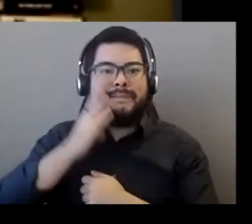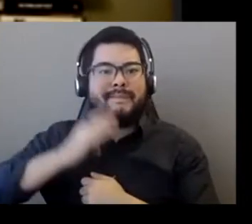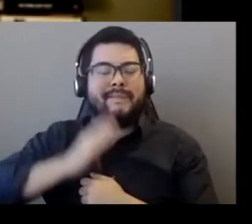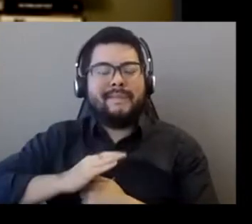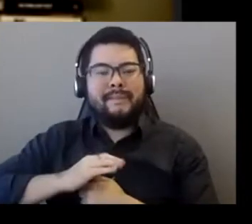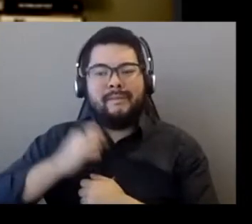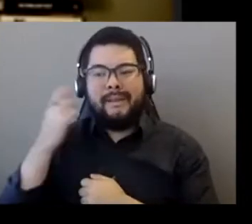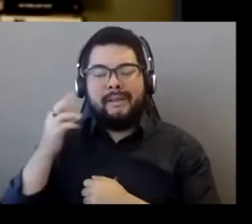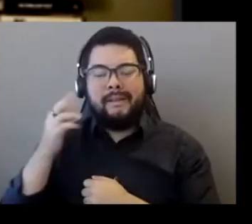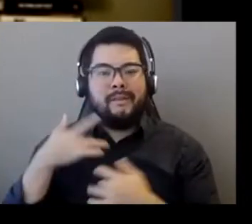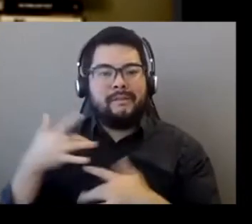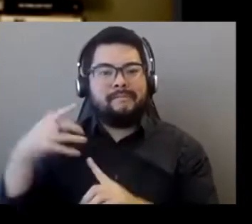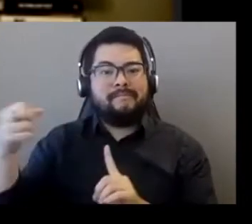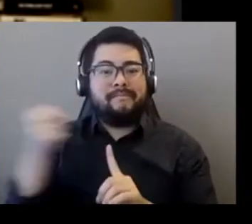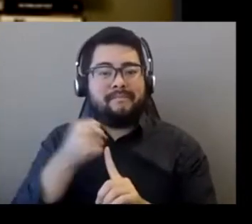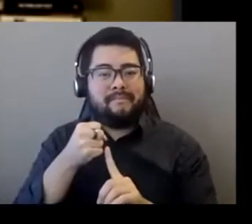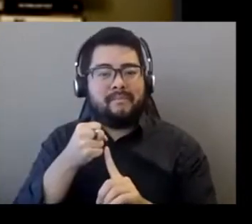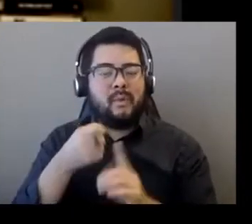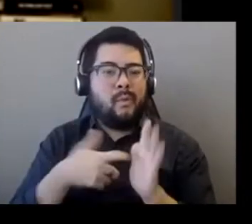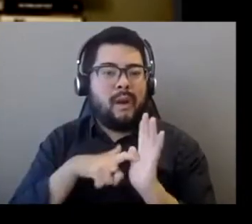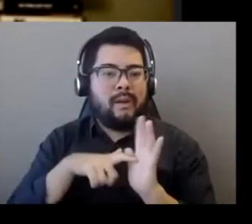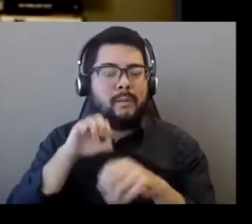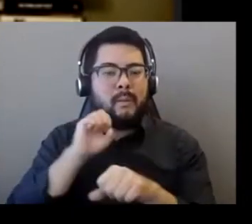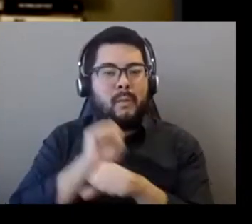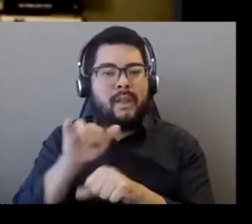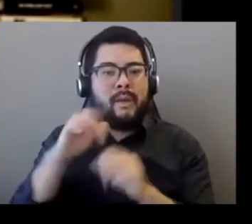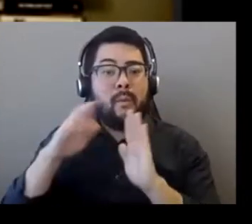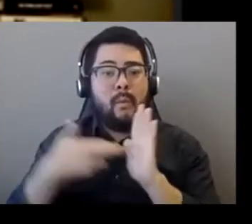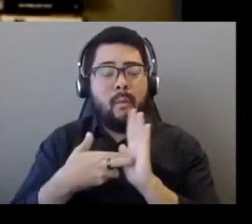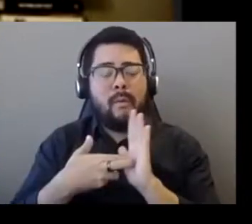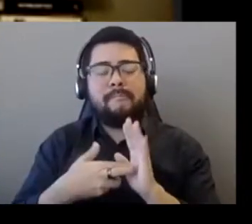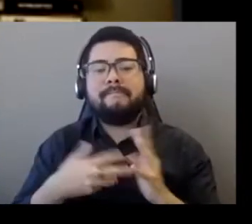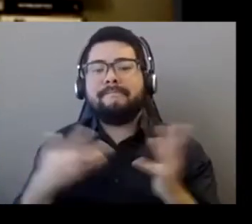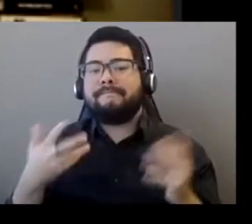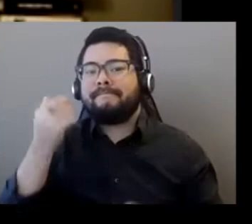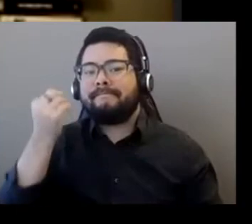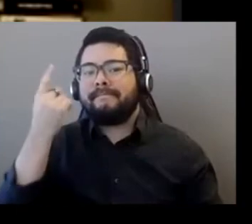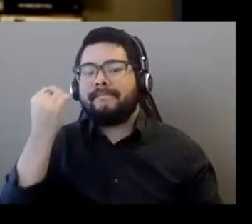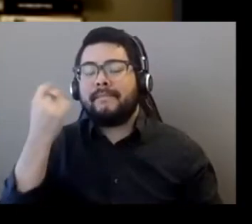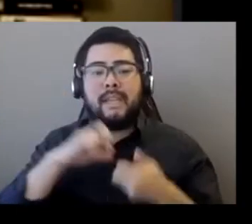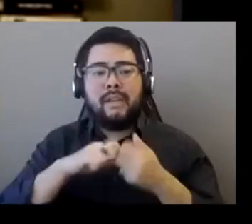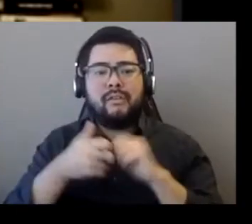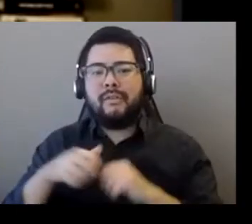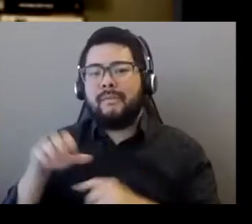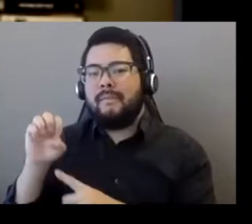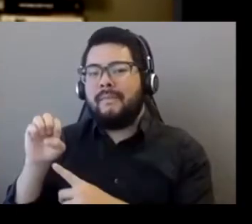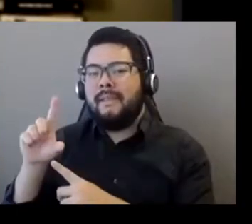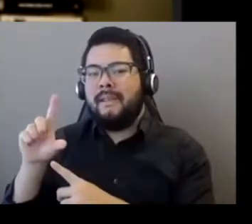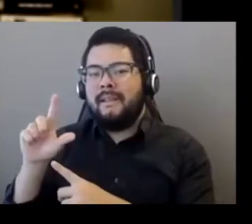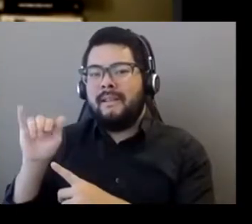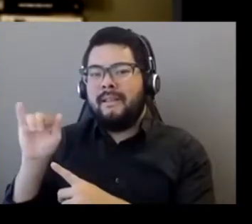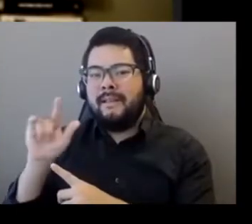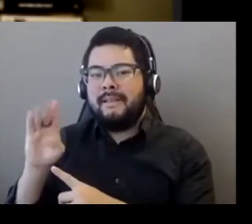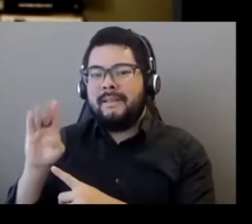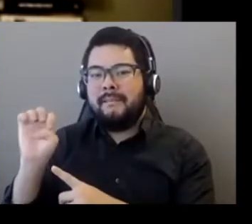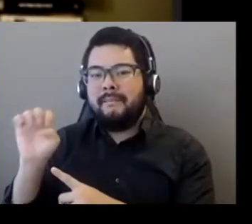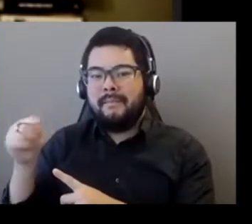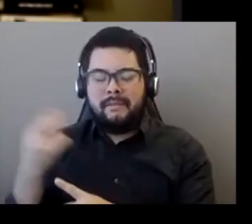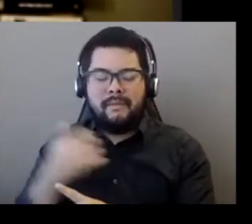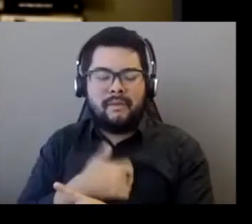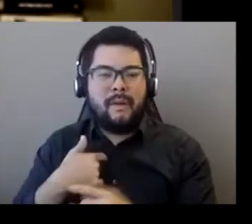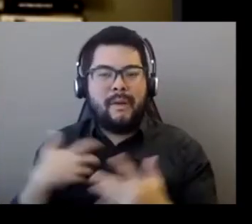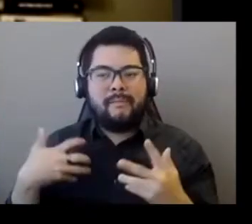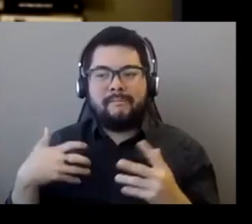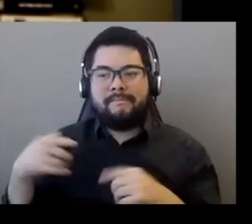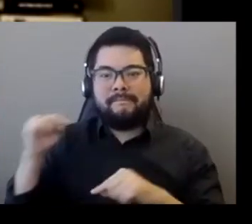work in these roles. Now, the problem is, and coming back to what Elizabeth said, if you don't mind, I'd like to connect the